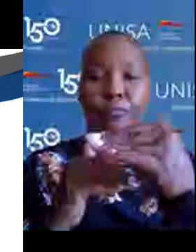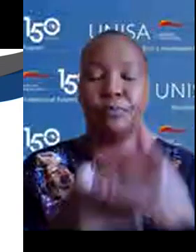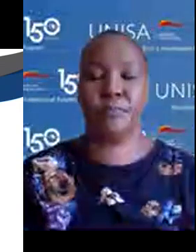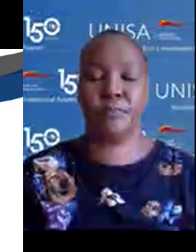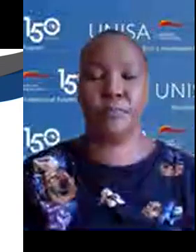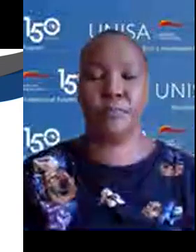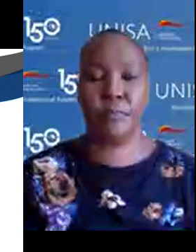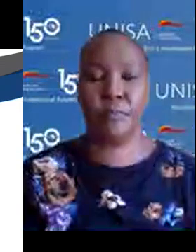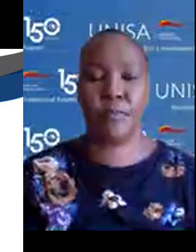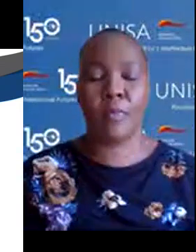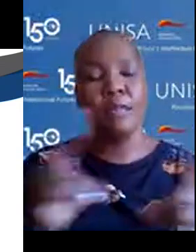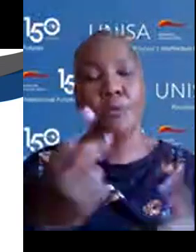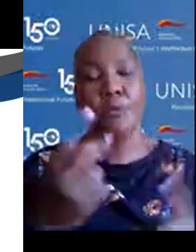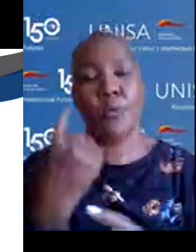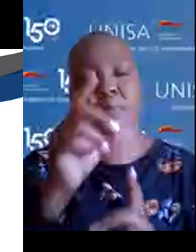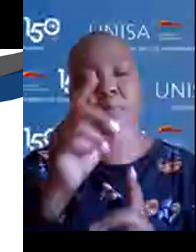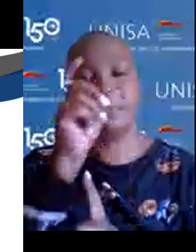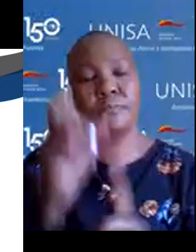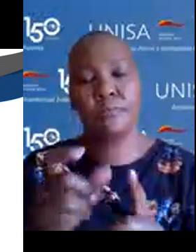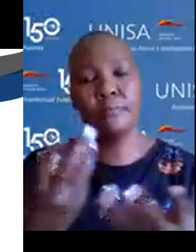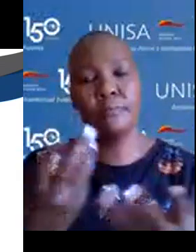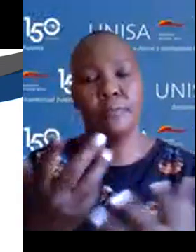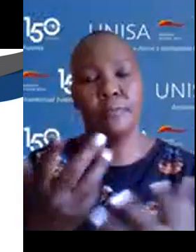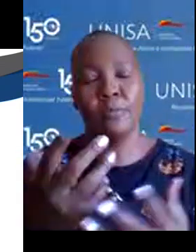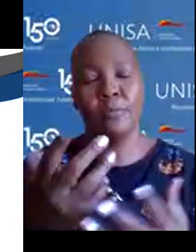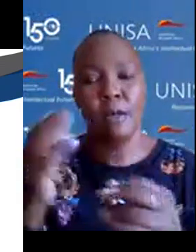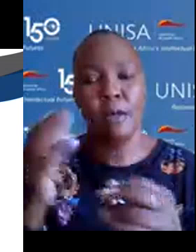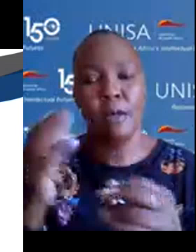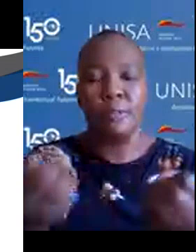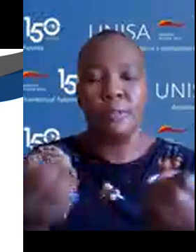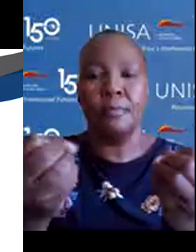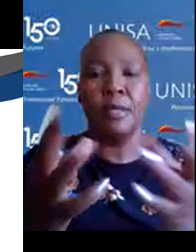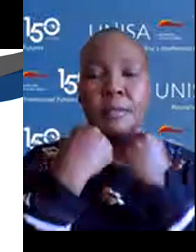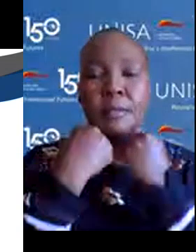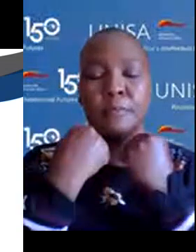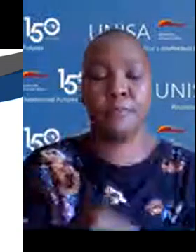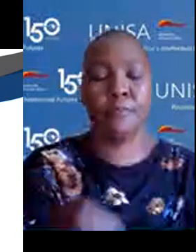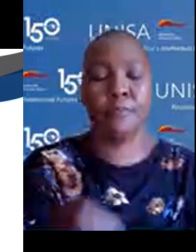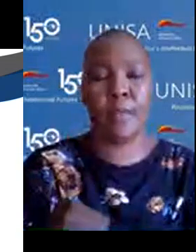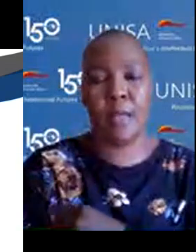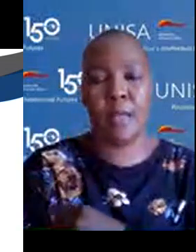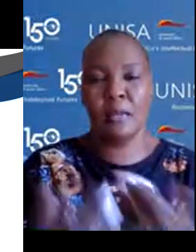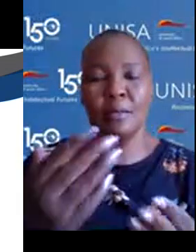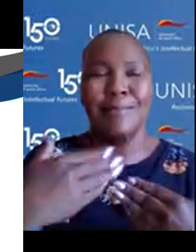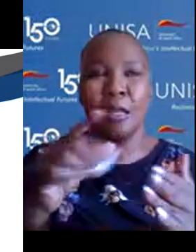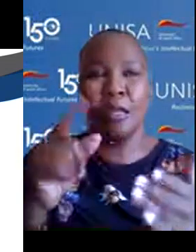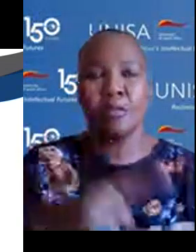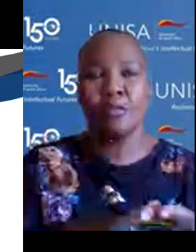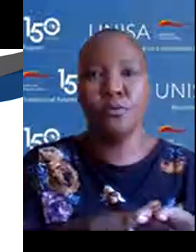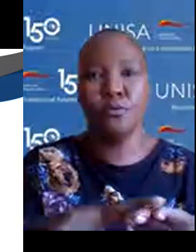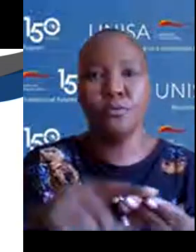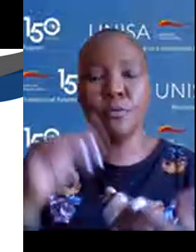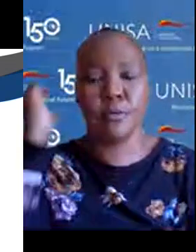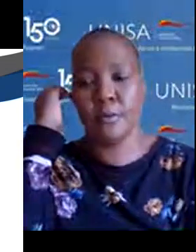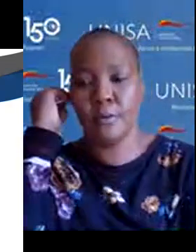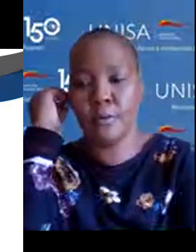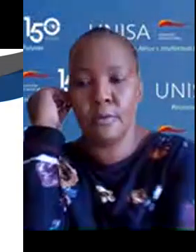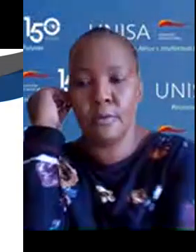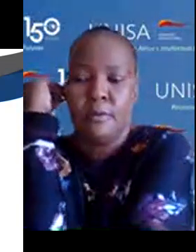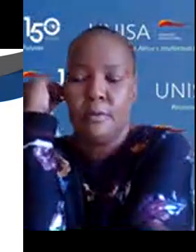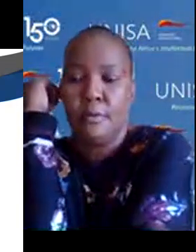So I see there is somebody asking how to submit an assignment. So actually starting this week, we will be hosting